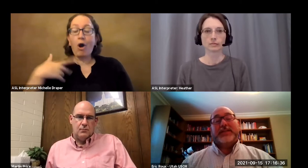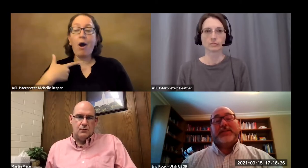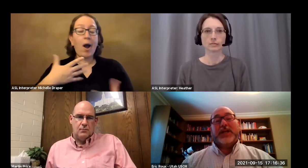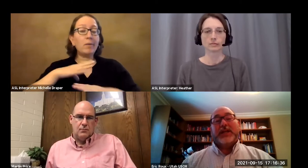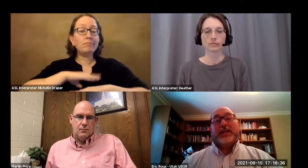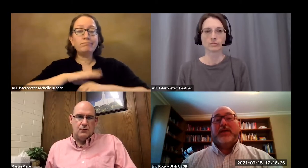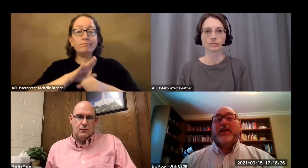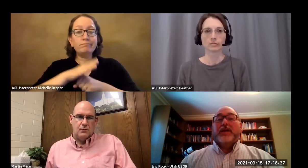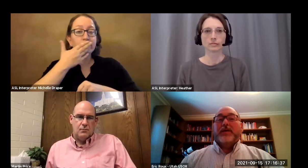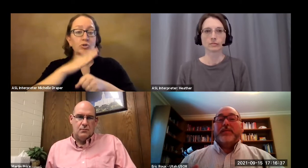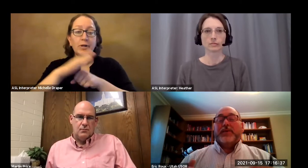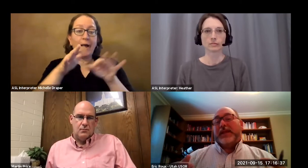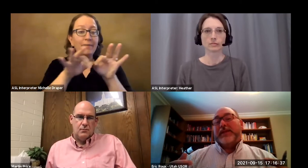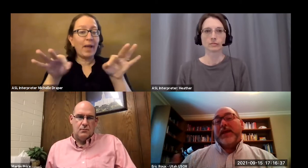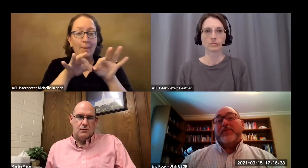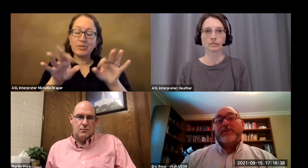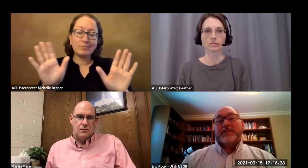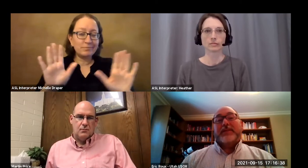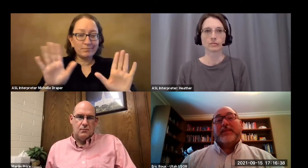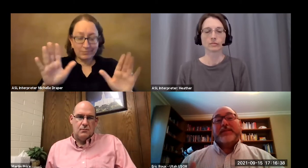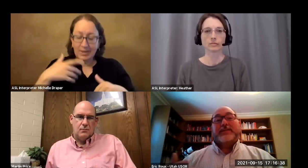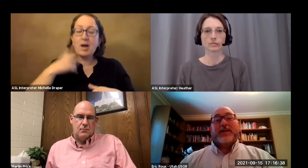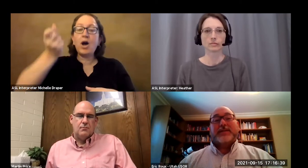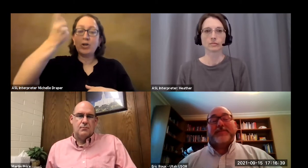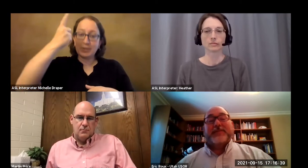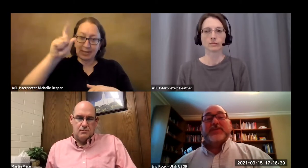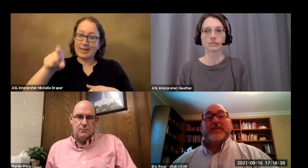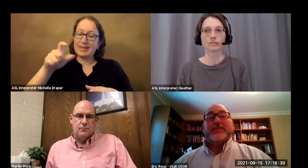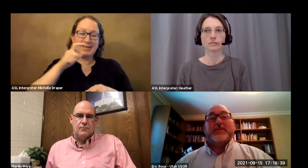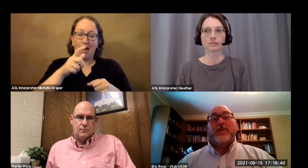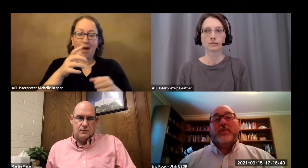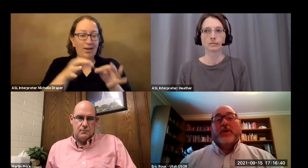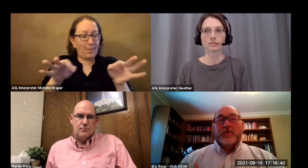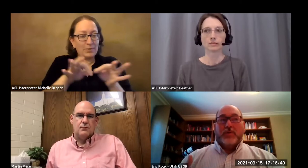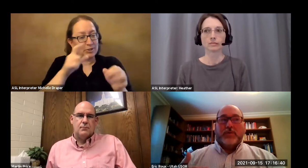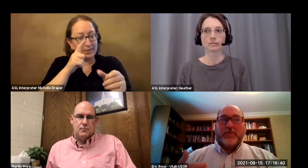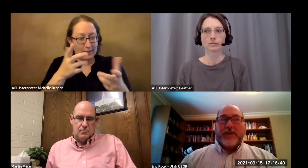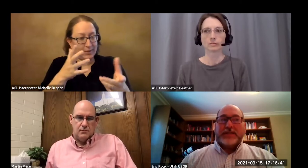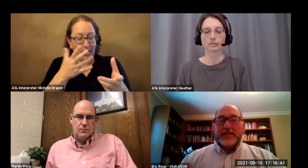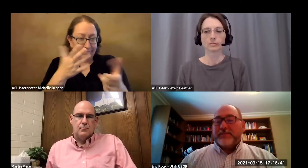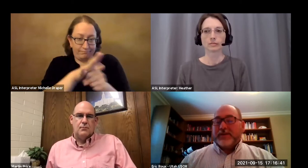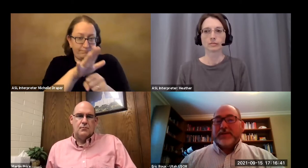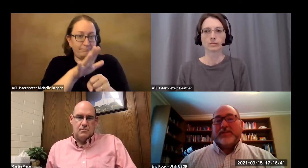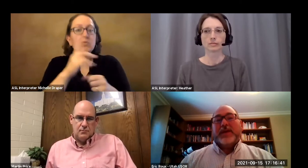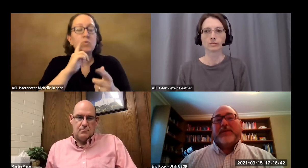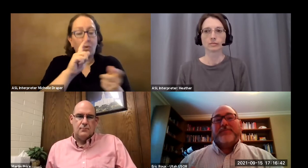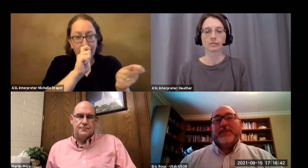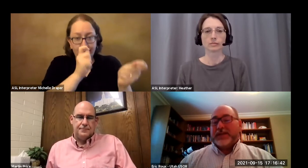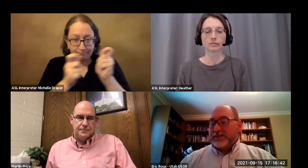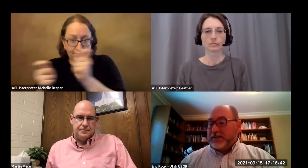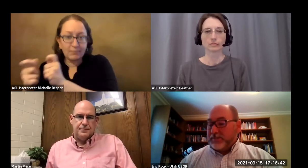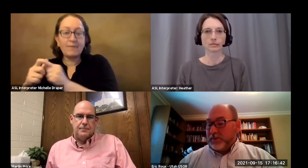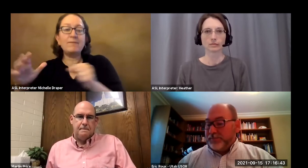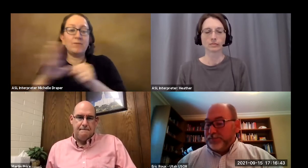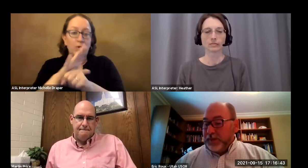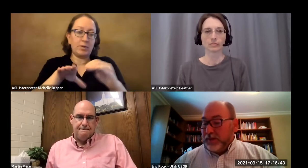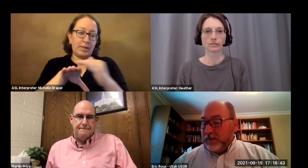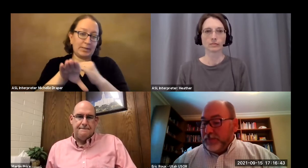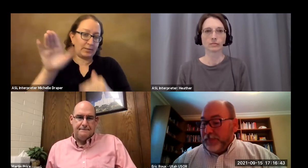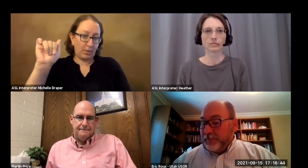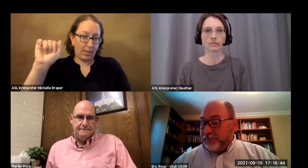on existing training, but they now understand that that's not sufficient. So we're revising everything to make it fully